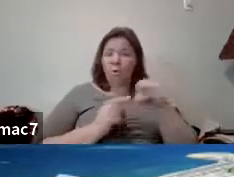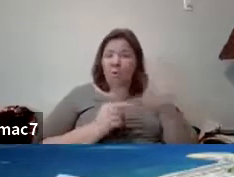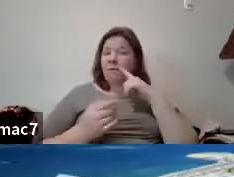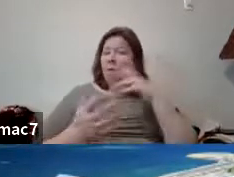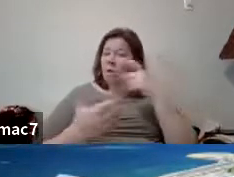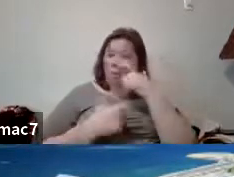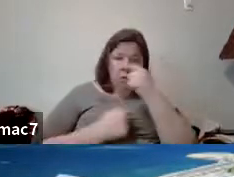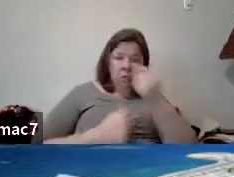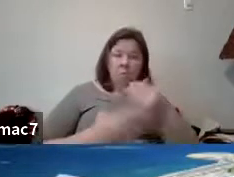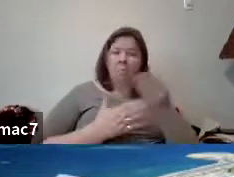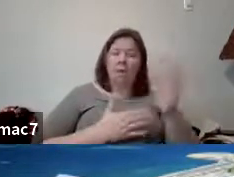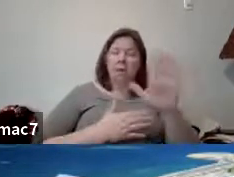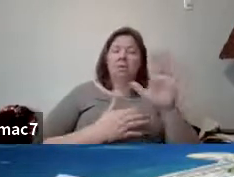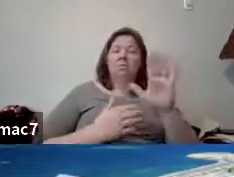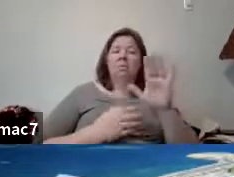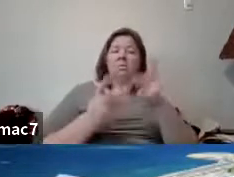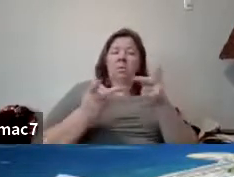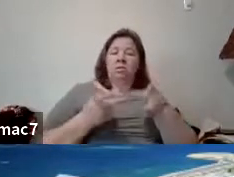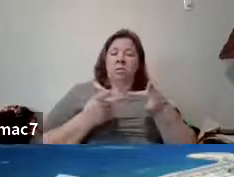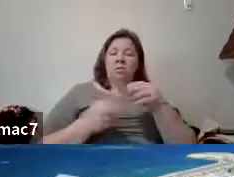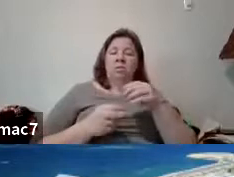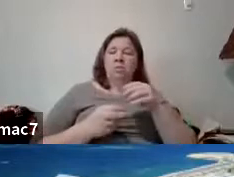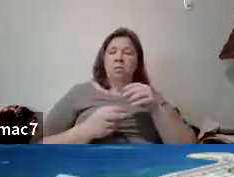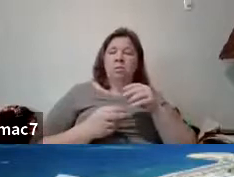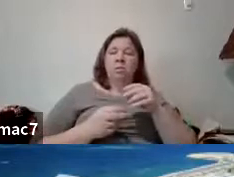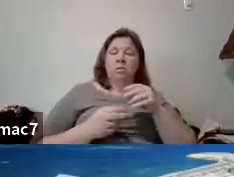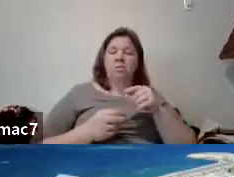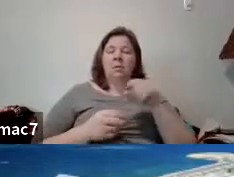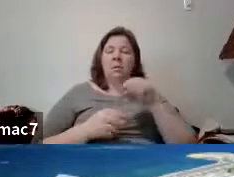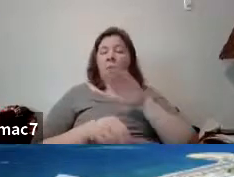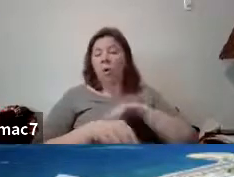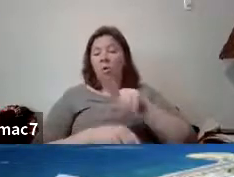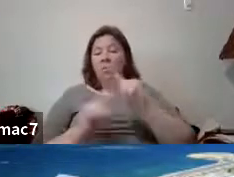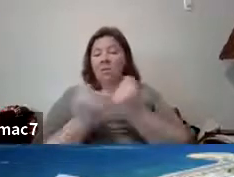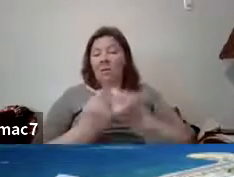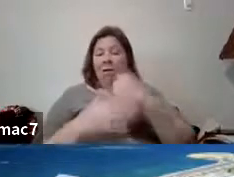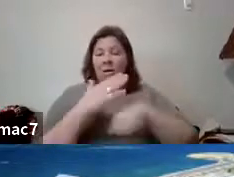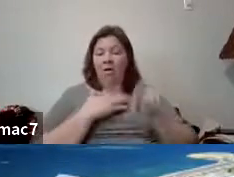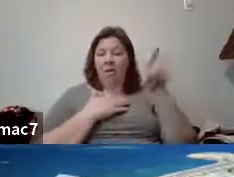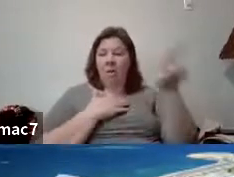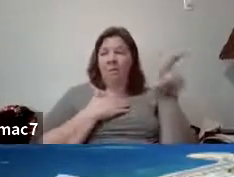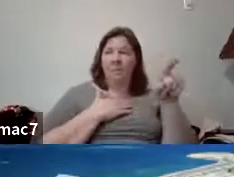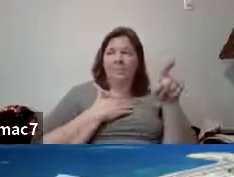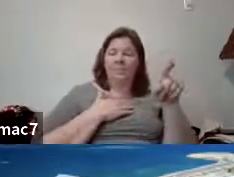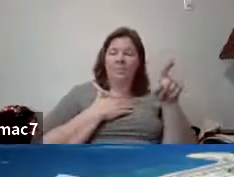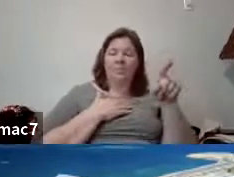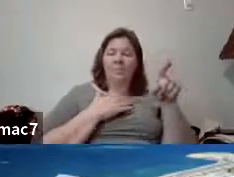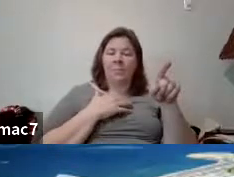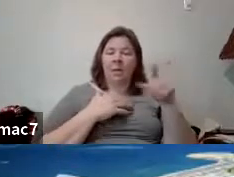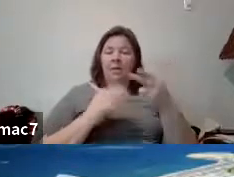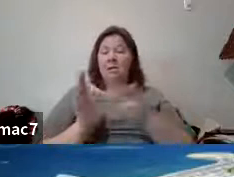interested in that. So obviously it won't be in your team. You would be under them or whoever they signed